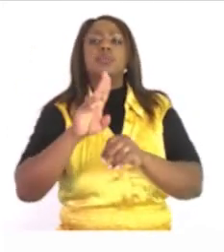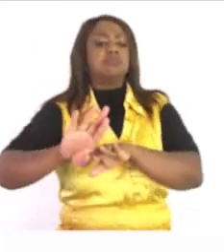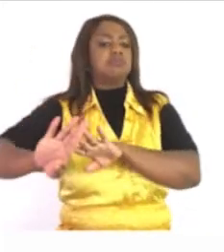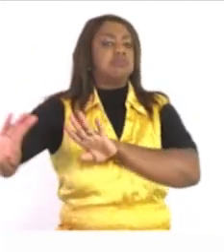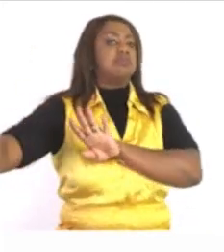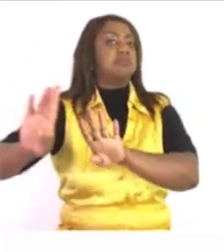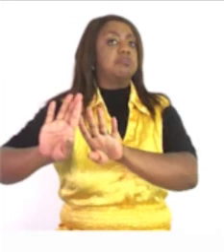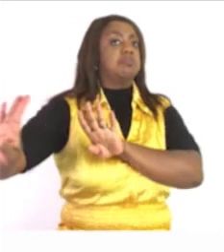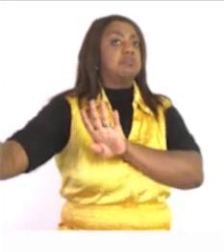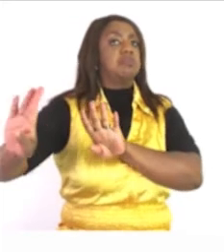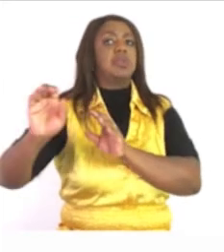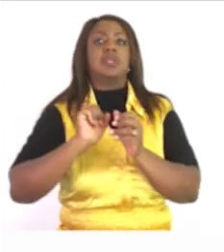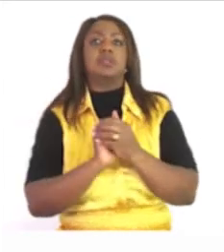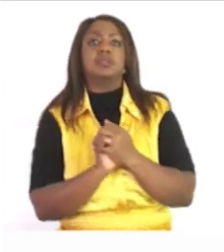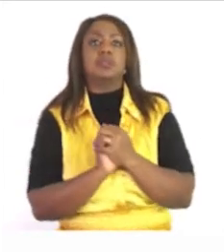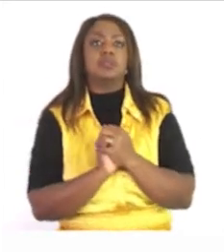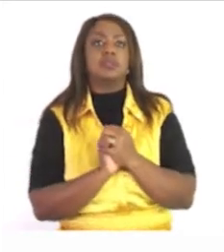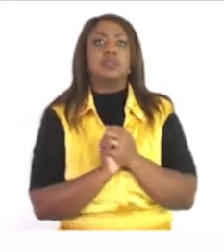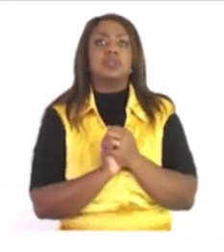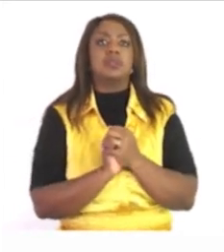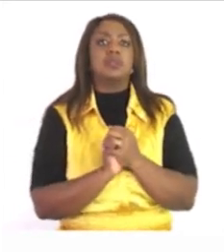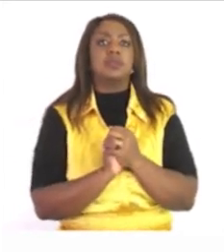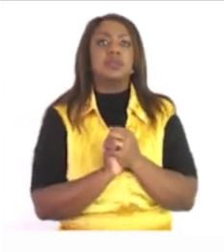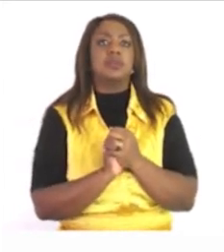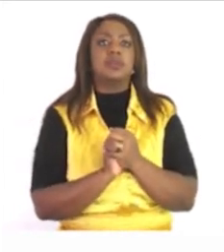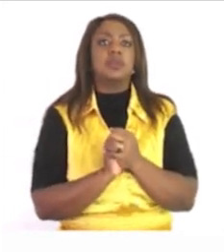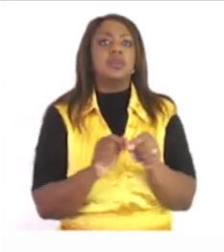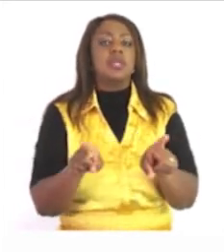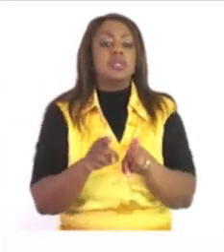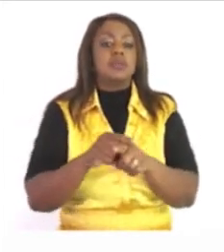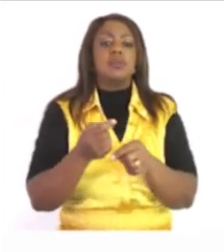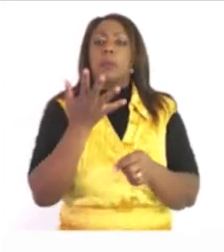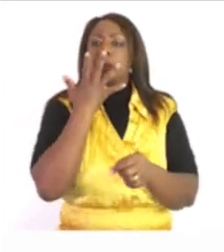Stay away from allergens, all of the ones that you are allergic to.